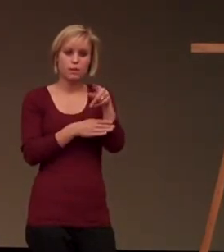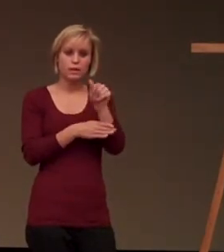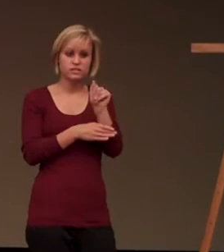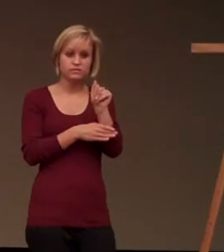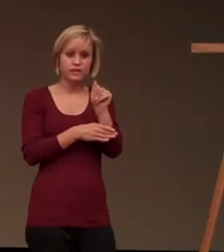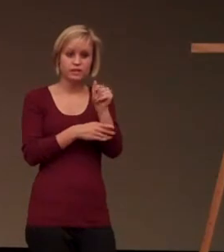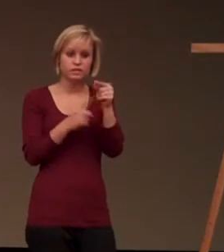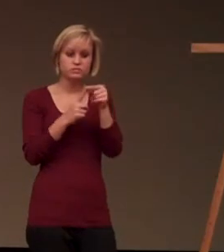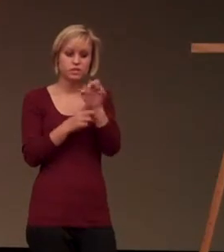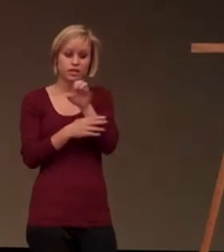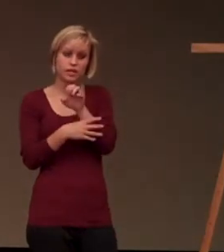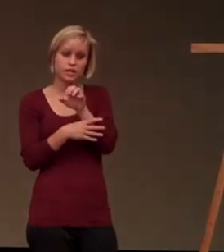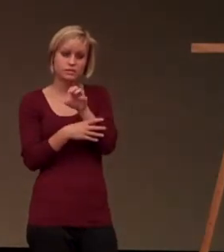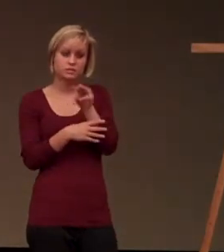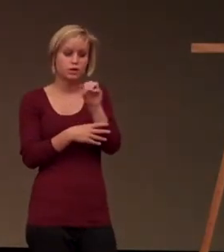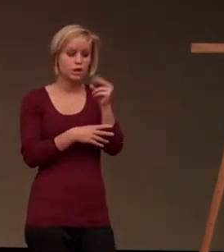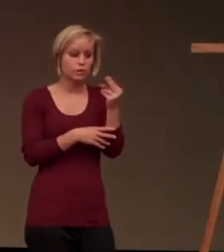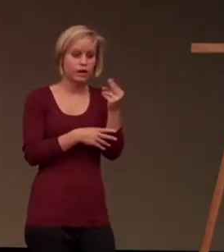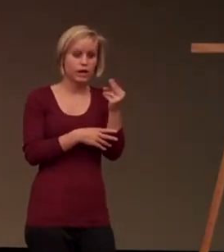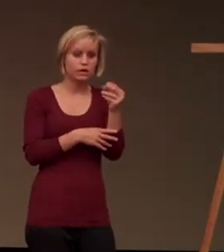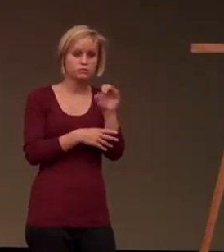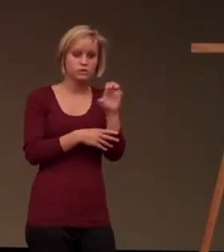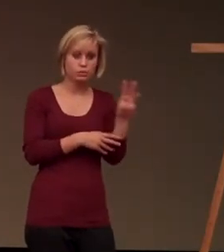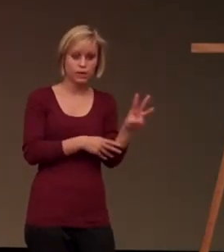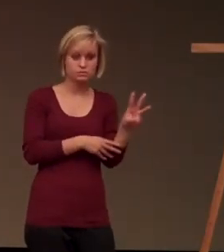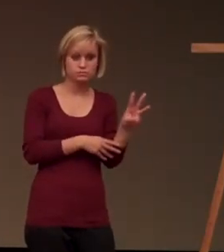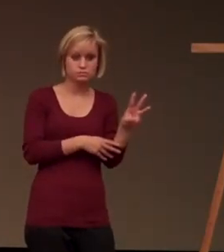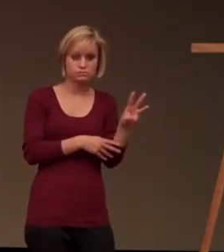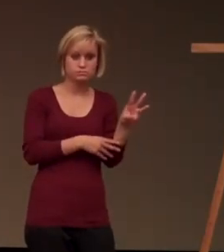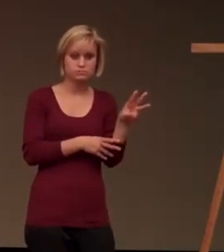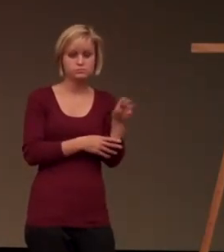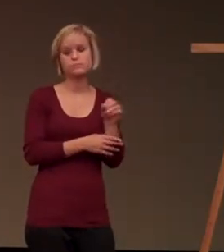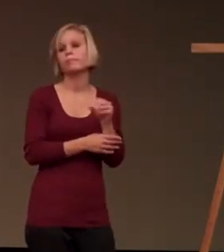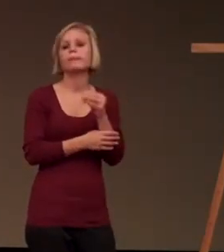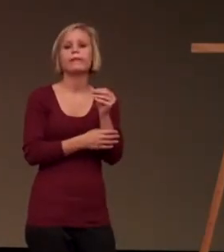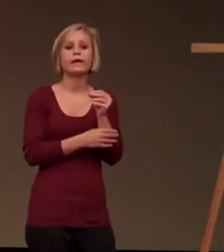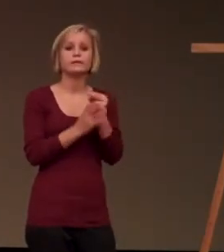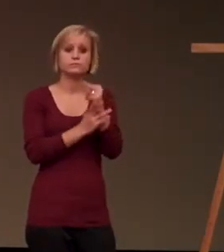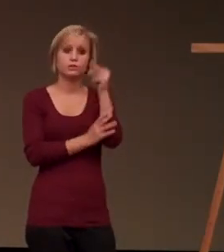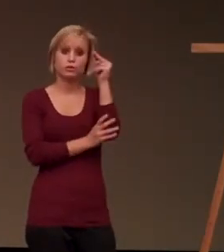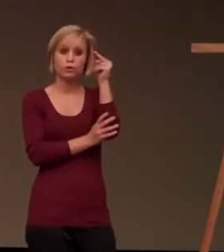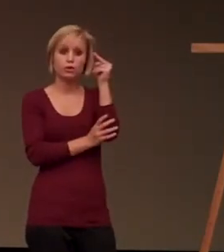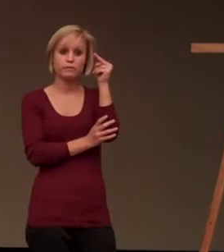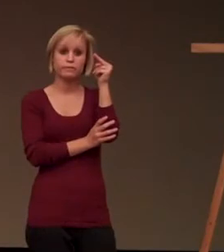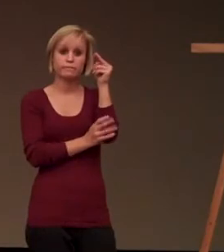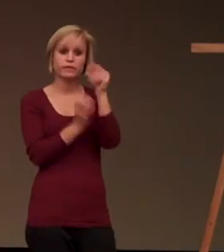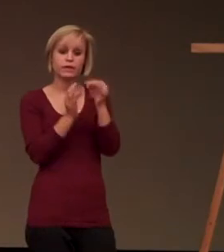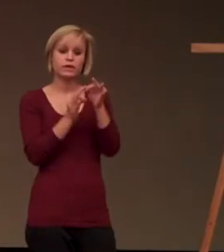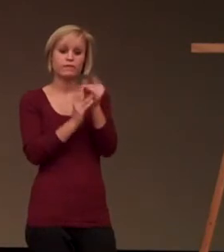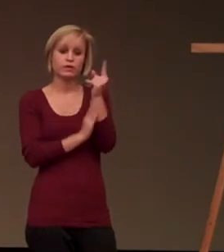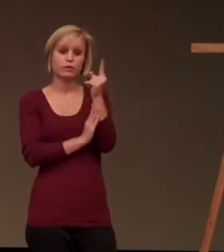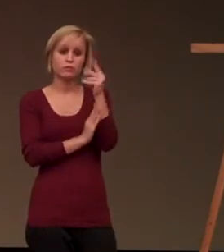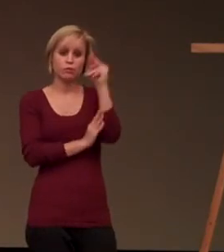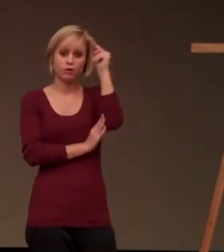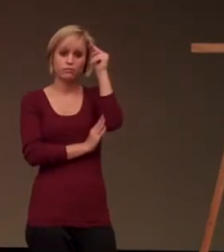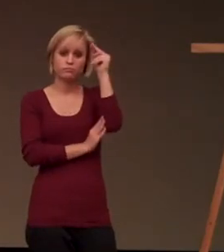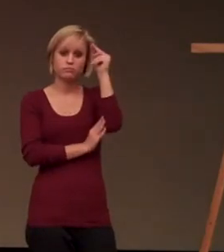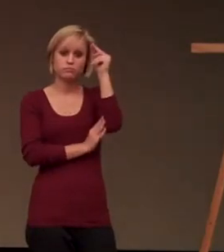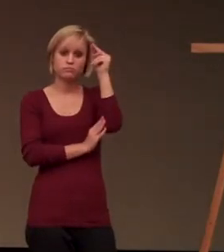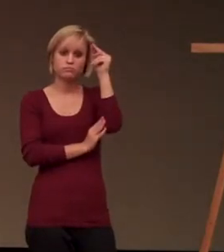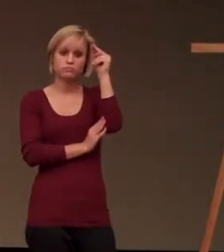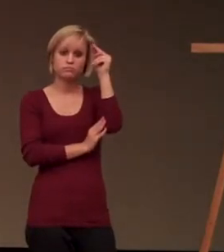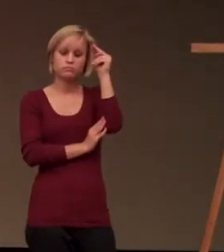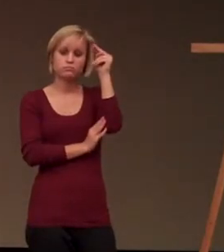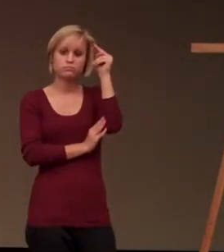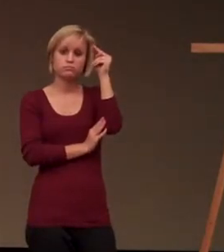Pennsylvania to the east, Ohio to the west, and to the north, by the way. You know, if you go north, in the northernmost